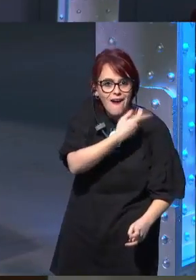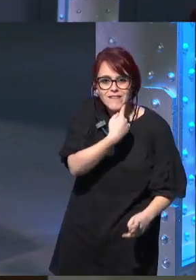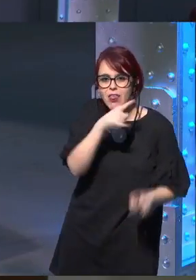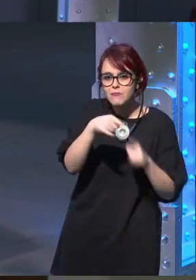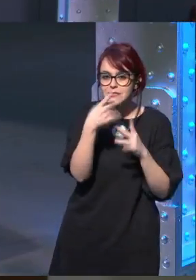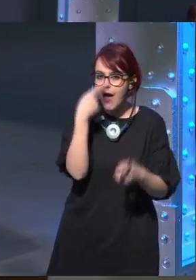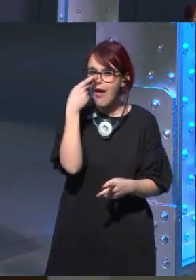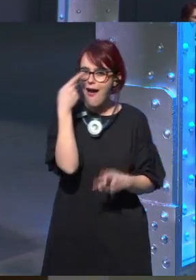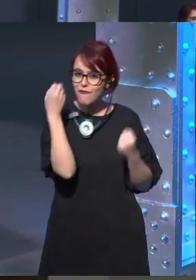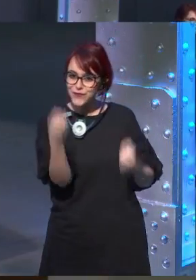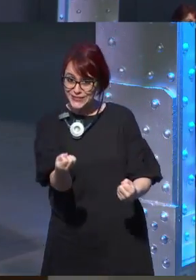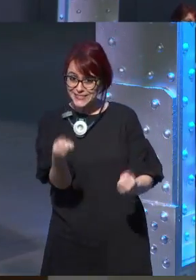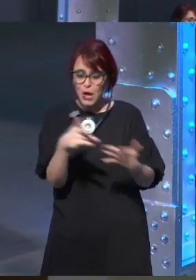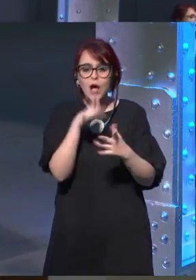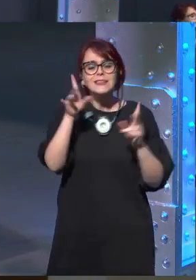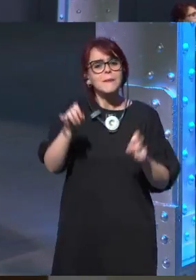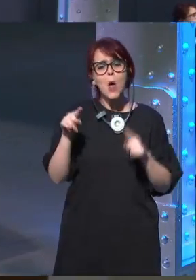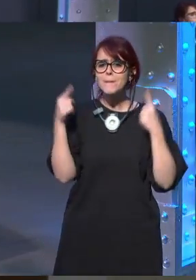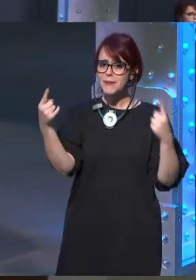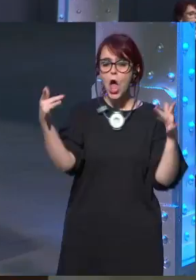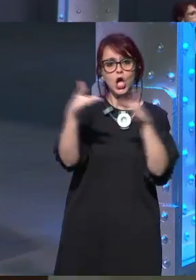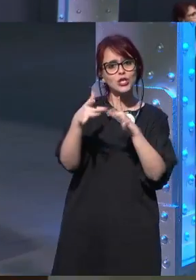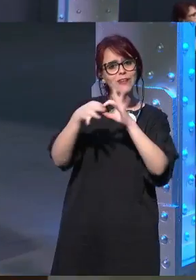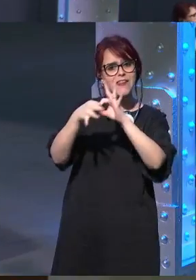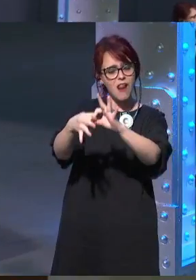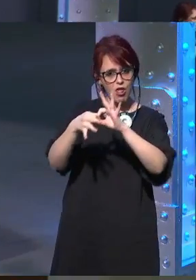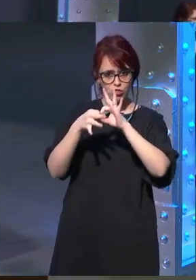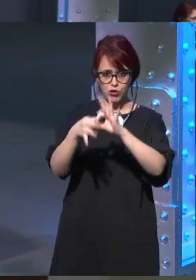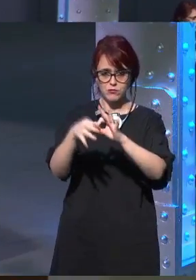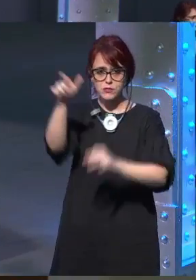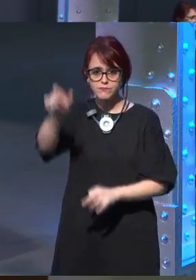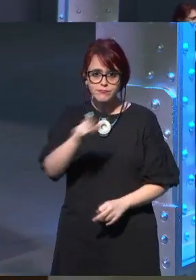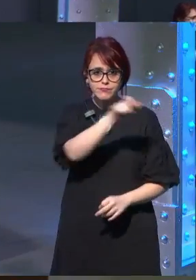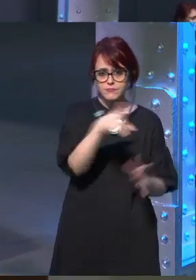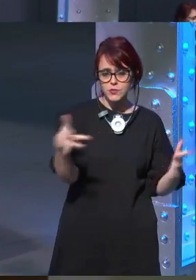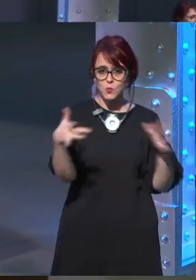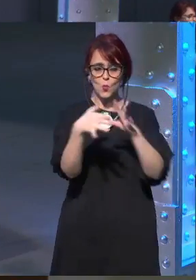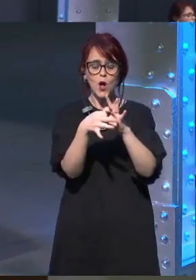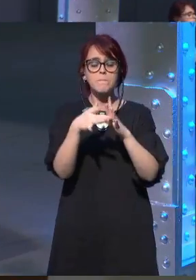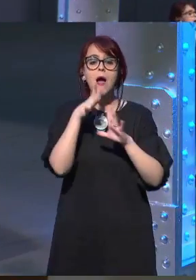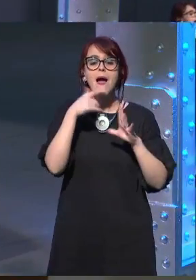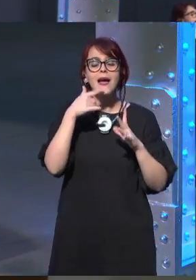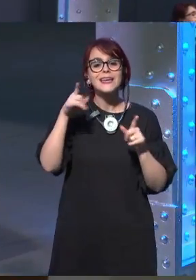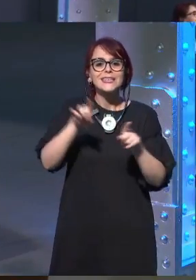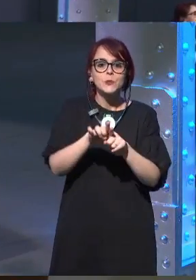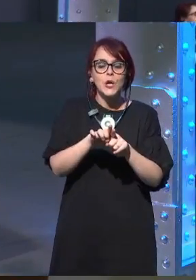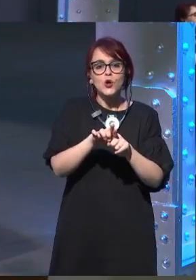build a relationship first. So important. Too many people on social media are those takers that Adam Grant talked